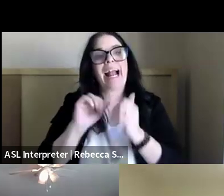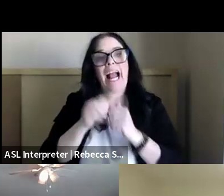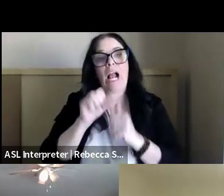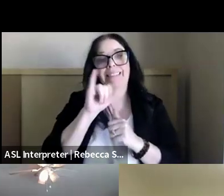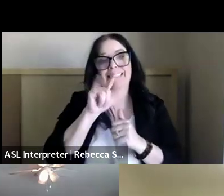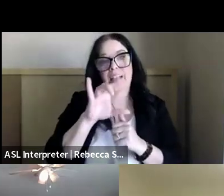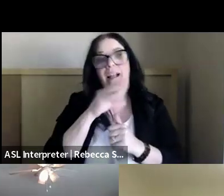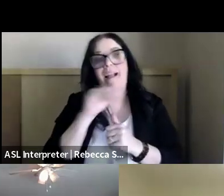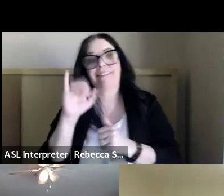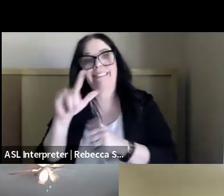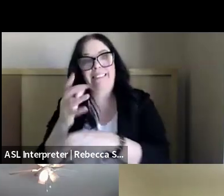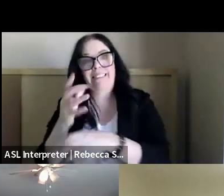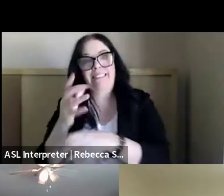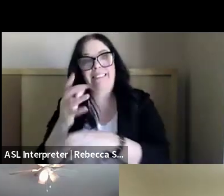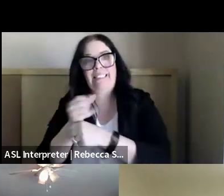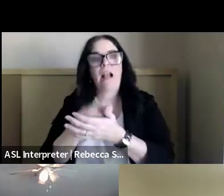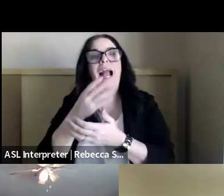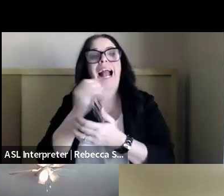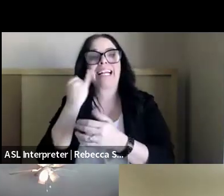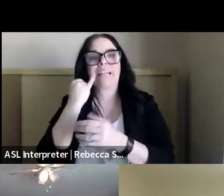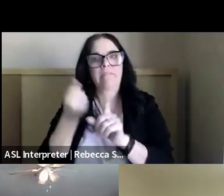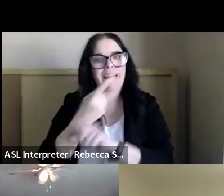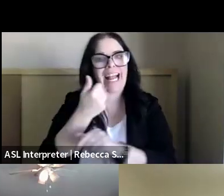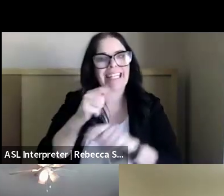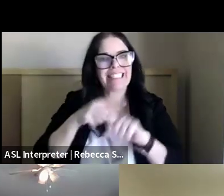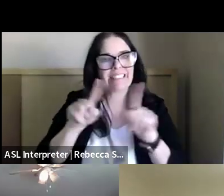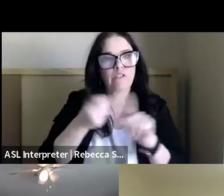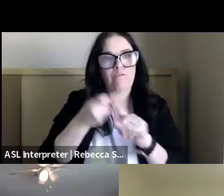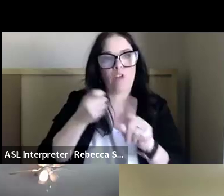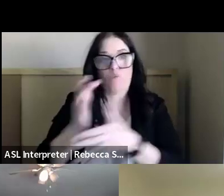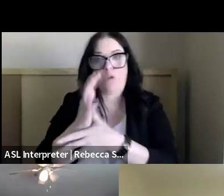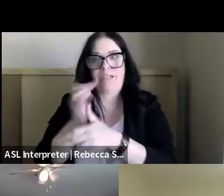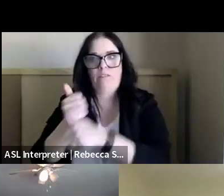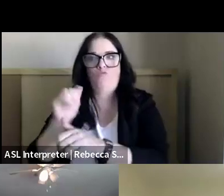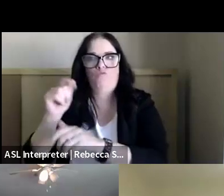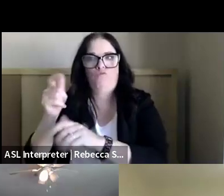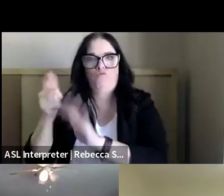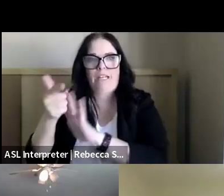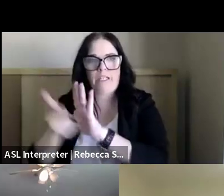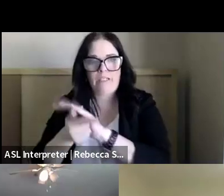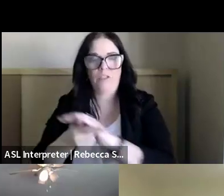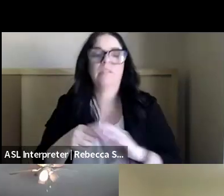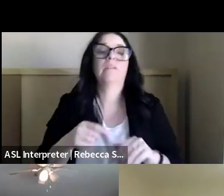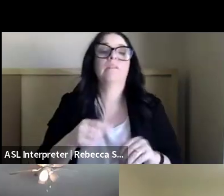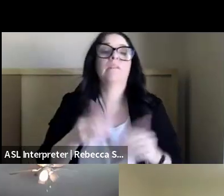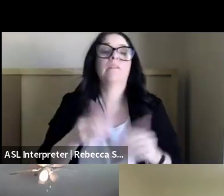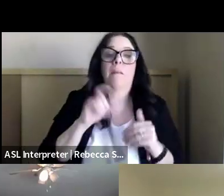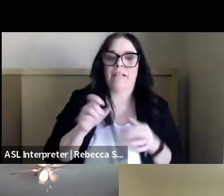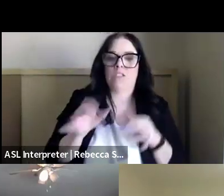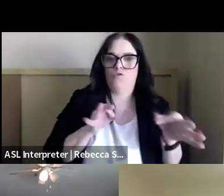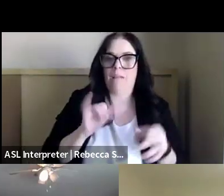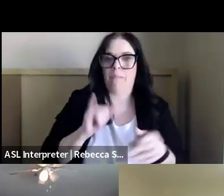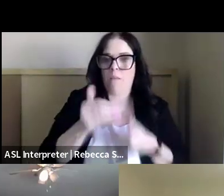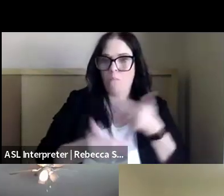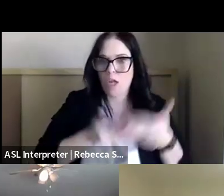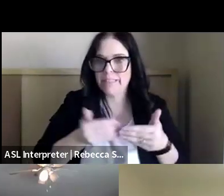any, from the priorities in the regulations. So describe the process, the policies and procedures to be followed in the